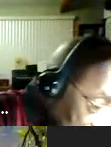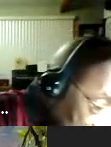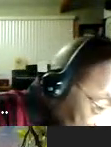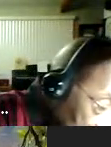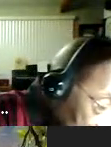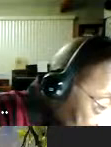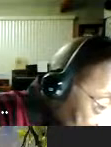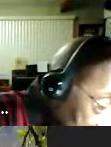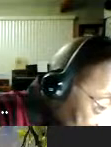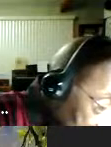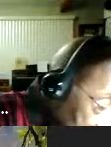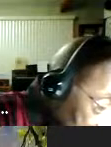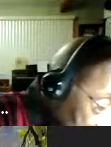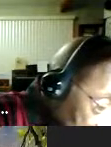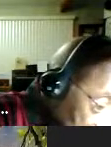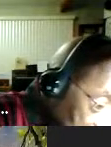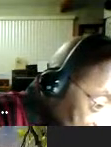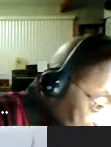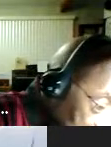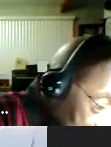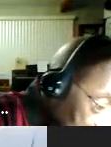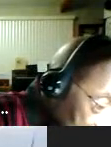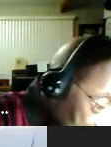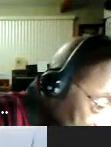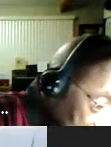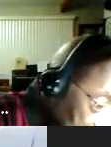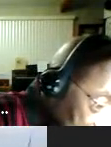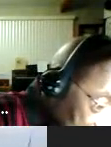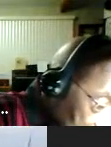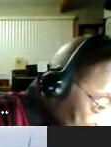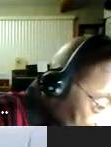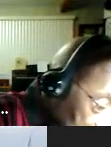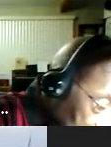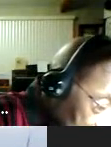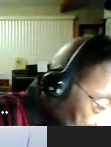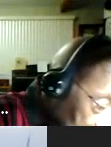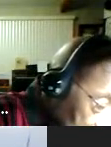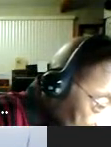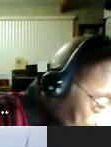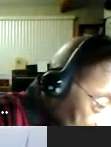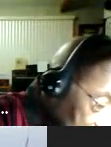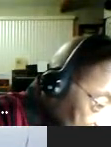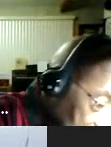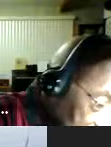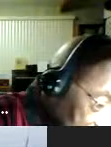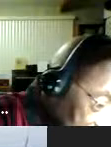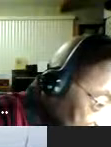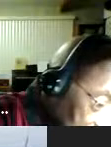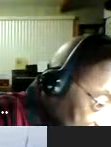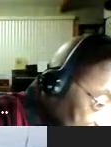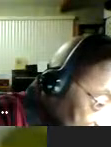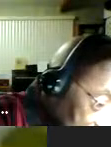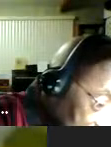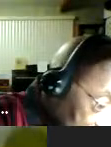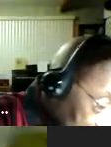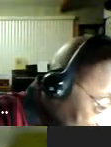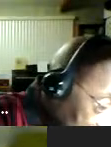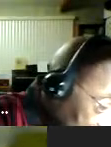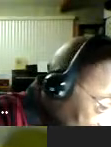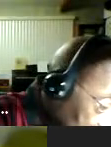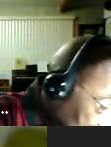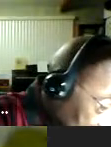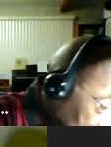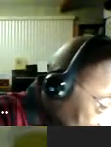transportation system. The one over the Columbia is a little bit bigger, but it's a little more important as well. But what I'm really concerned about is